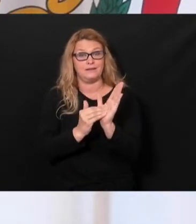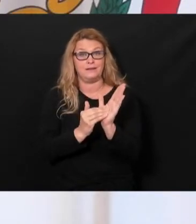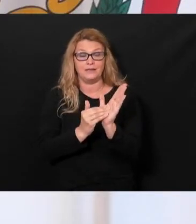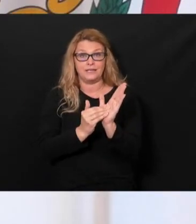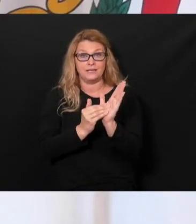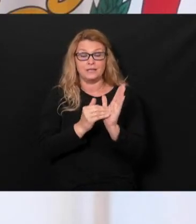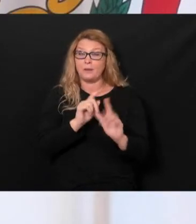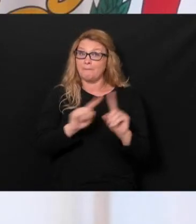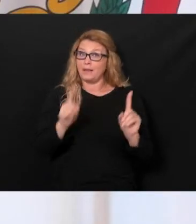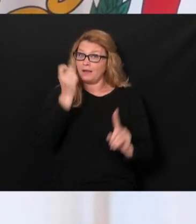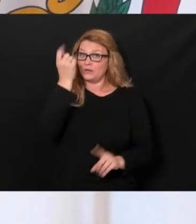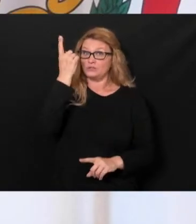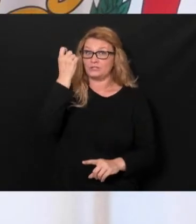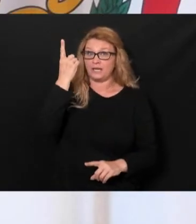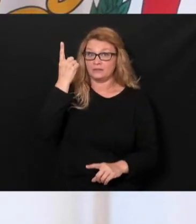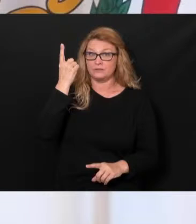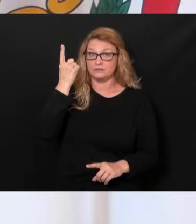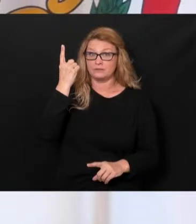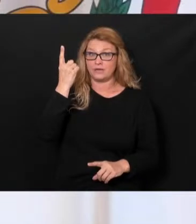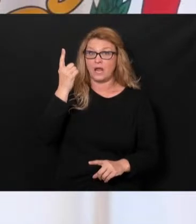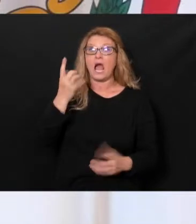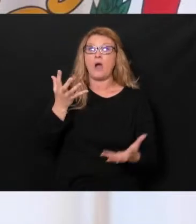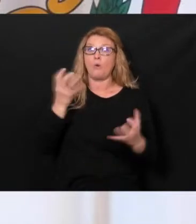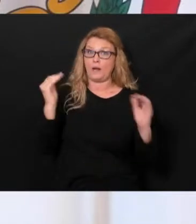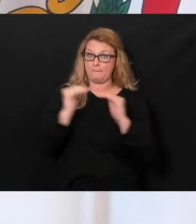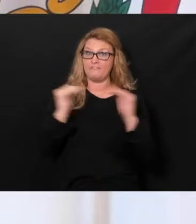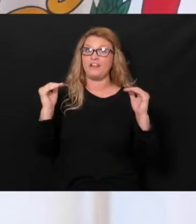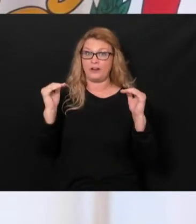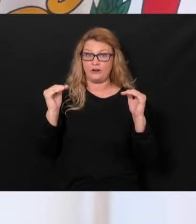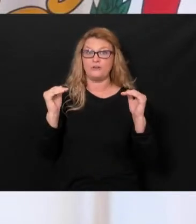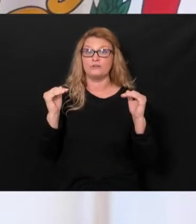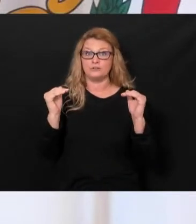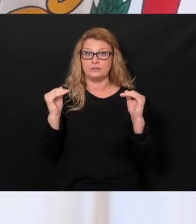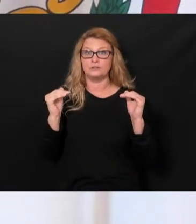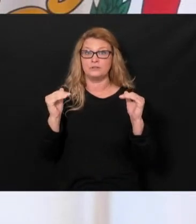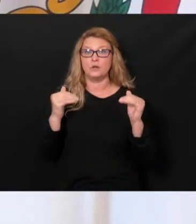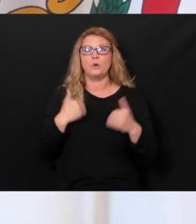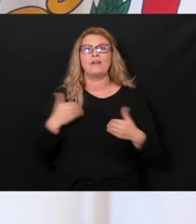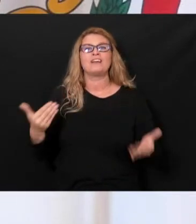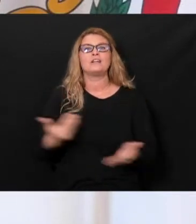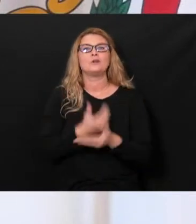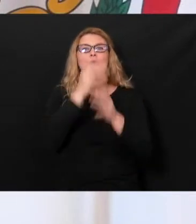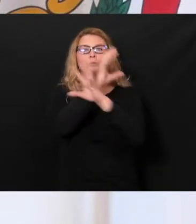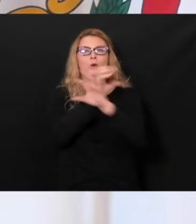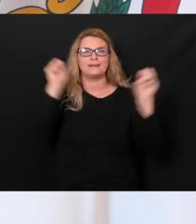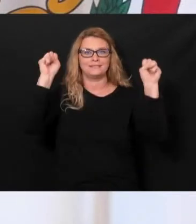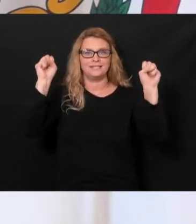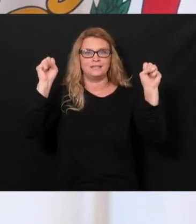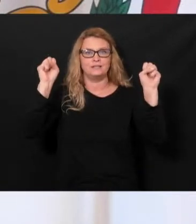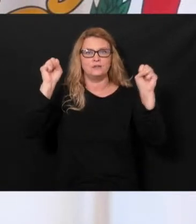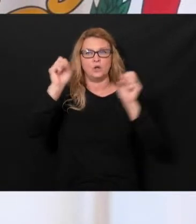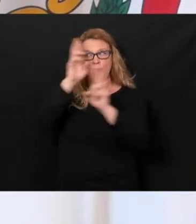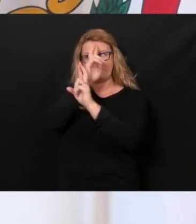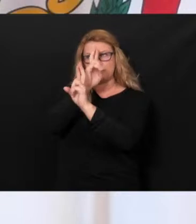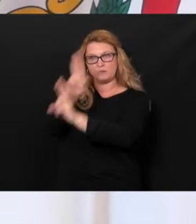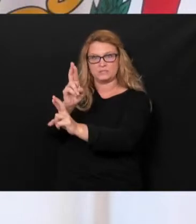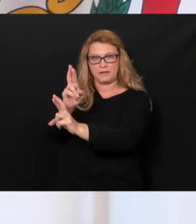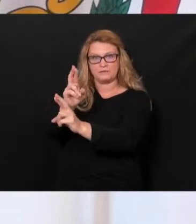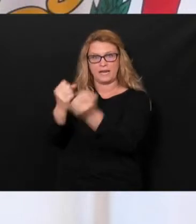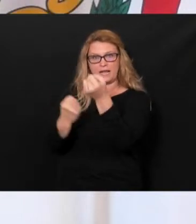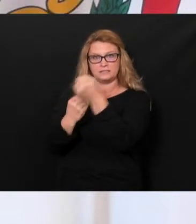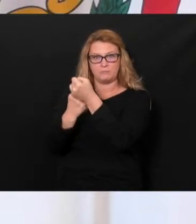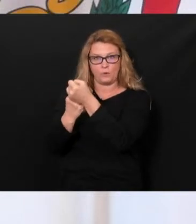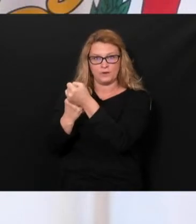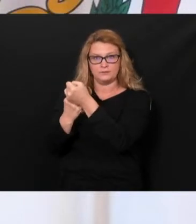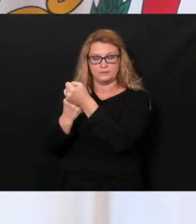say just this, and let's be fair. Let's be fair. We have a new president. We want to be respectful and support him in